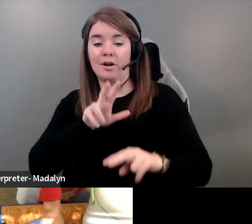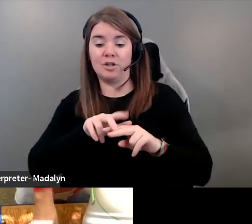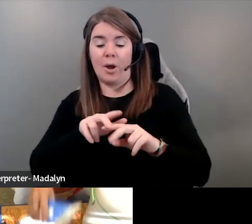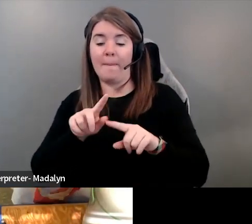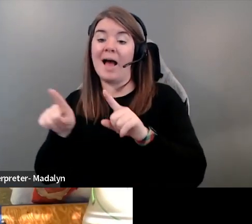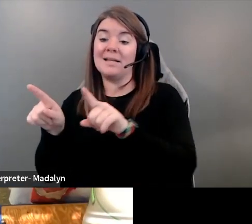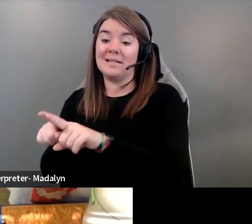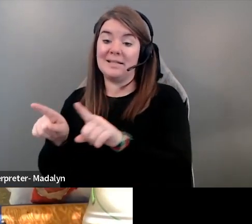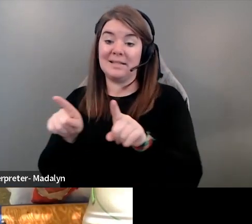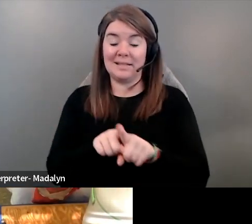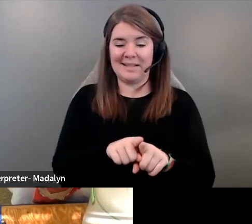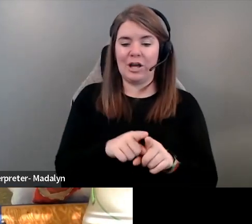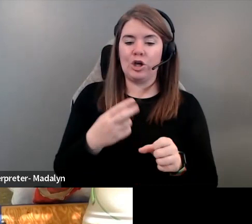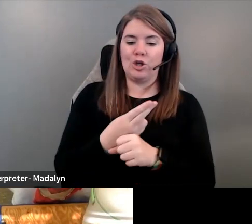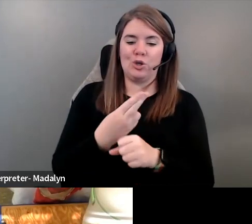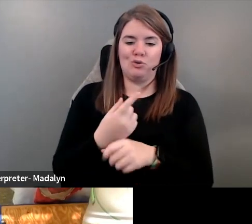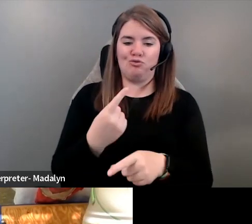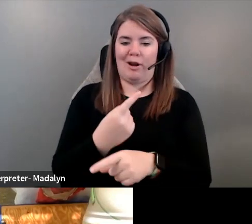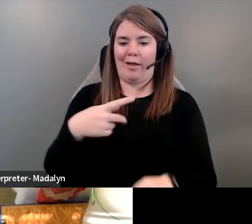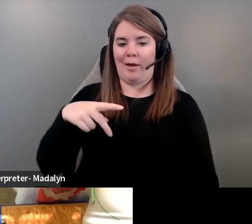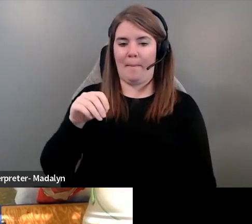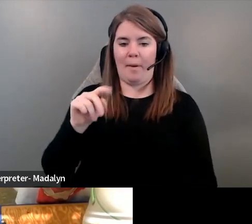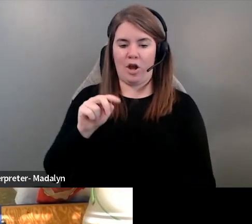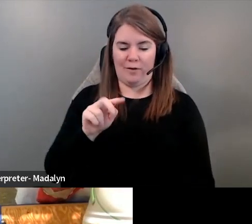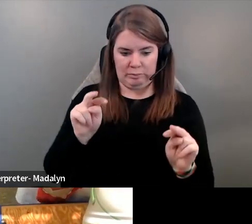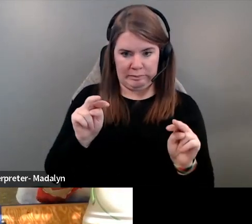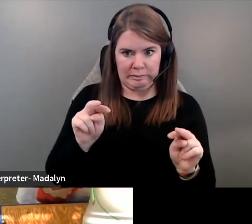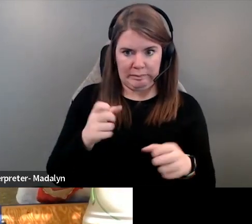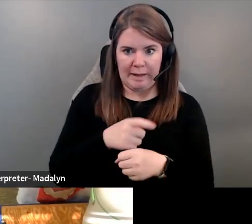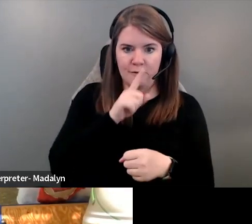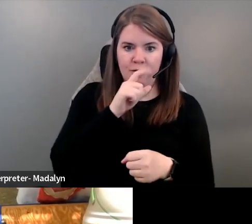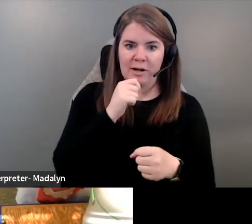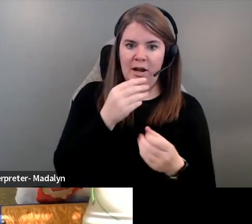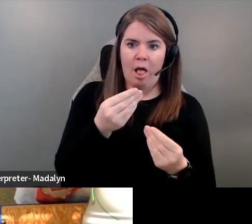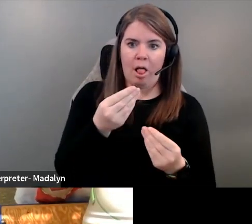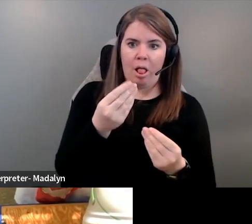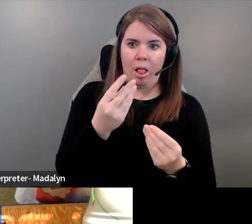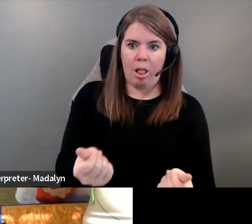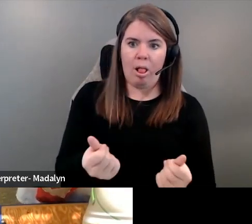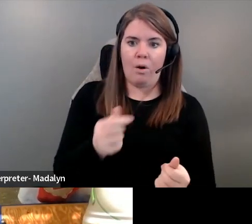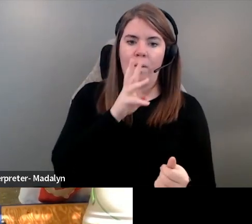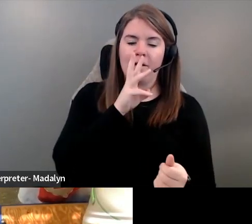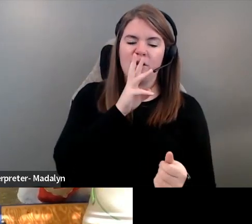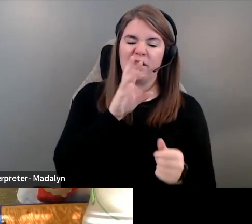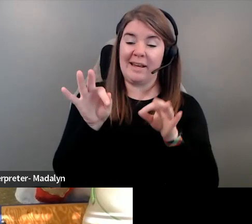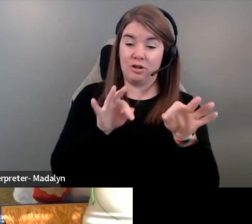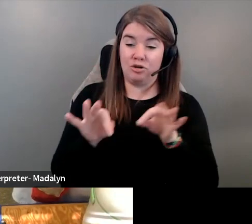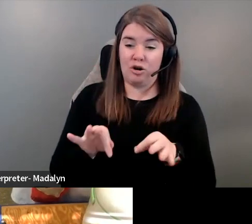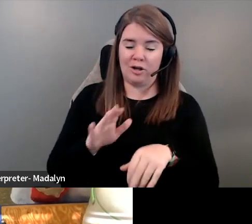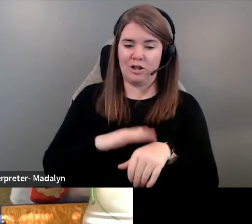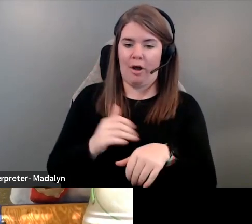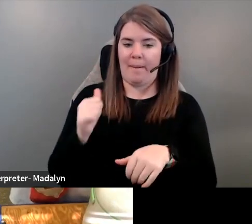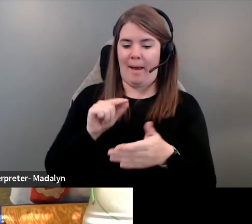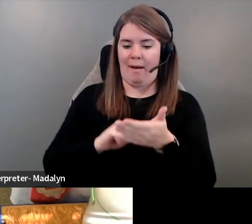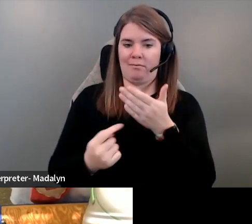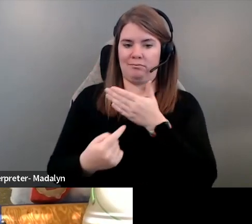thing in a pot. You just kind of have to watch it, make sure it doesn't run out of water. The instructions will be on the back of the package, but that'll only